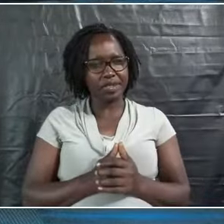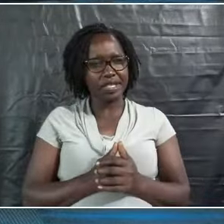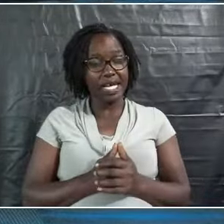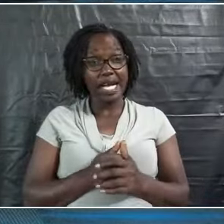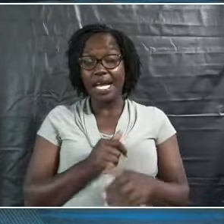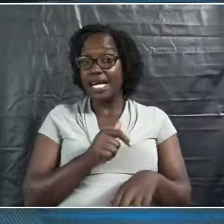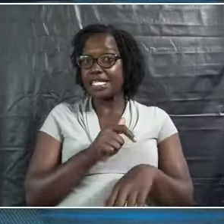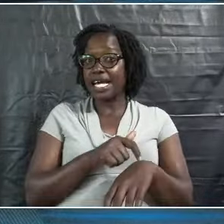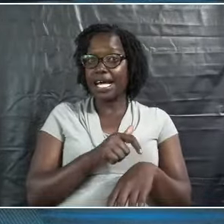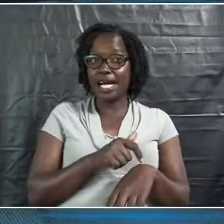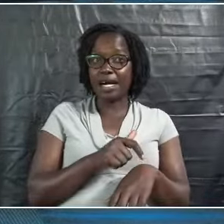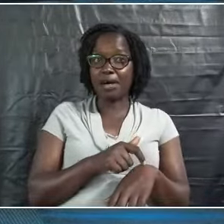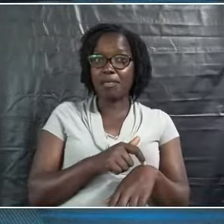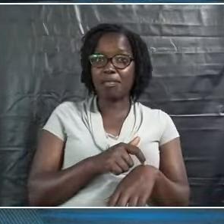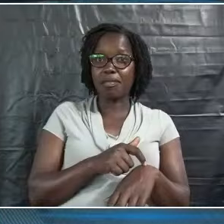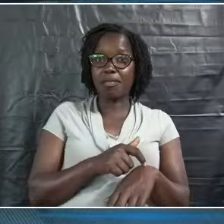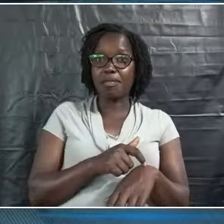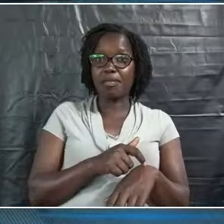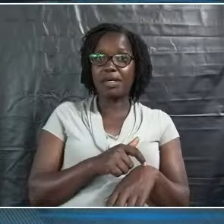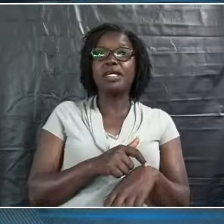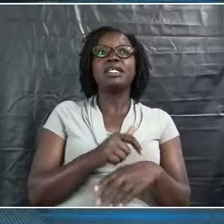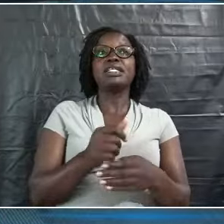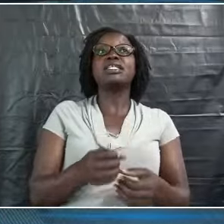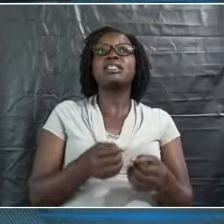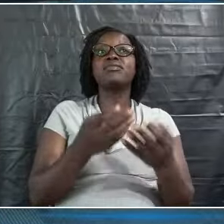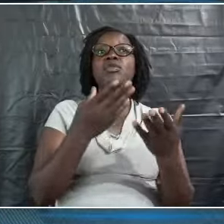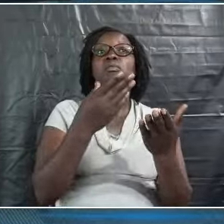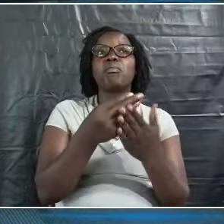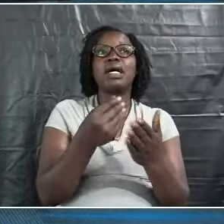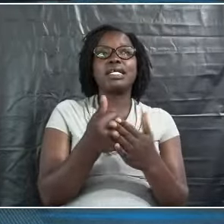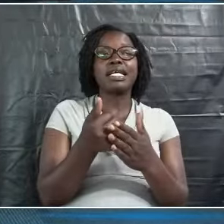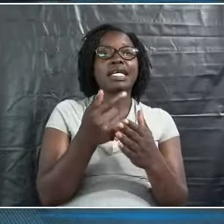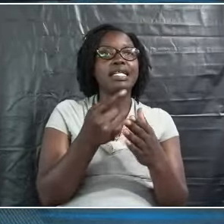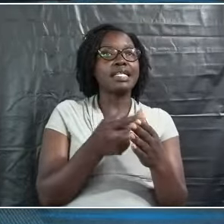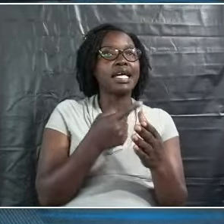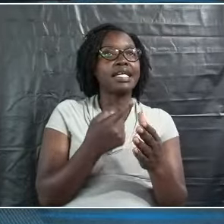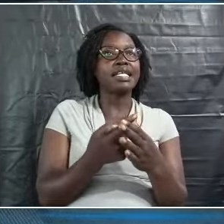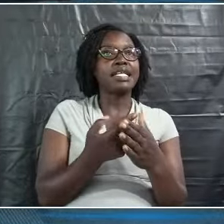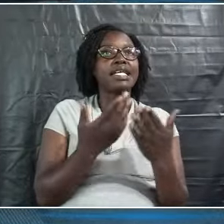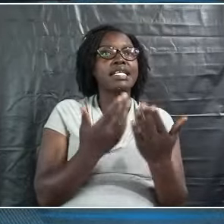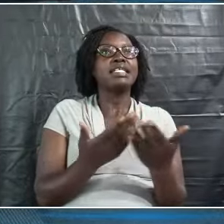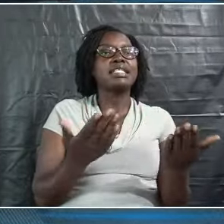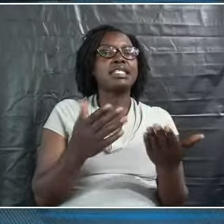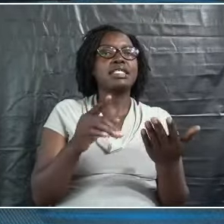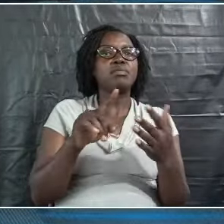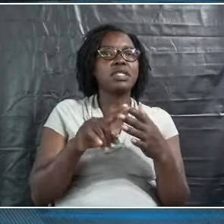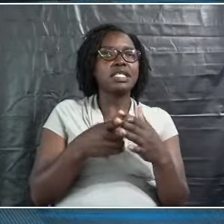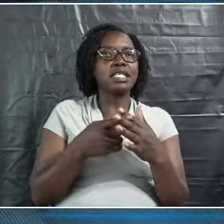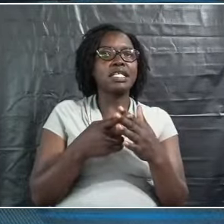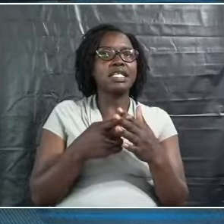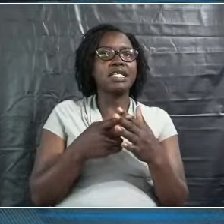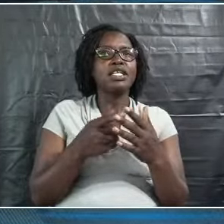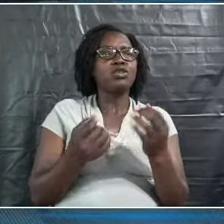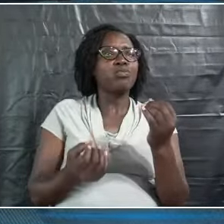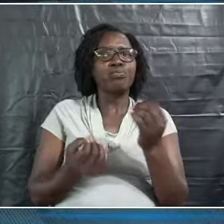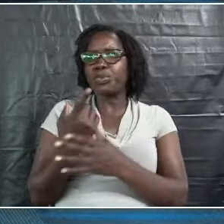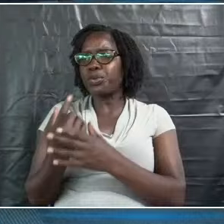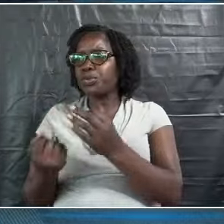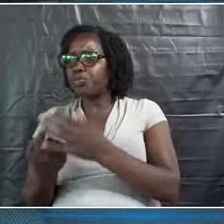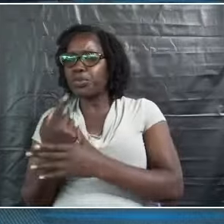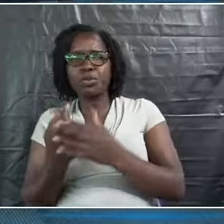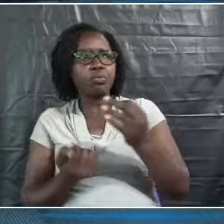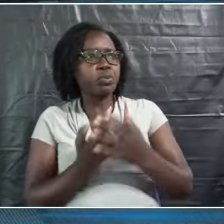God helps you to have means, then things begin to sprout.